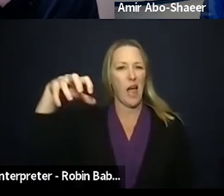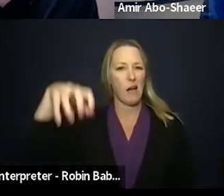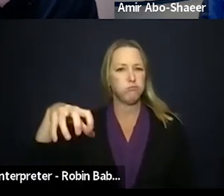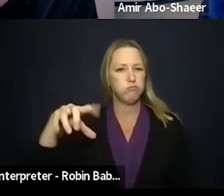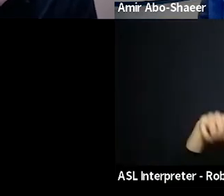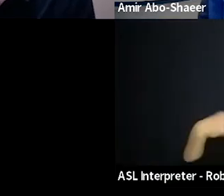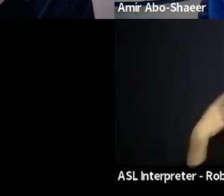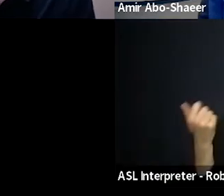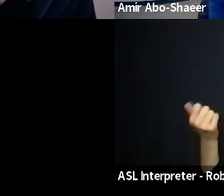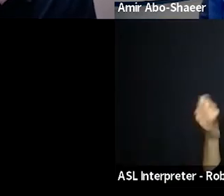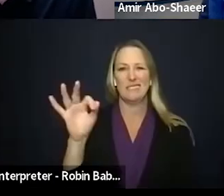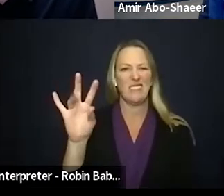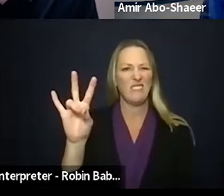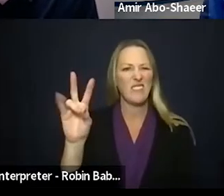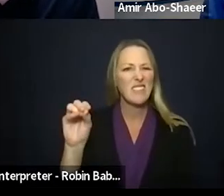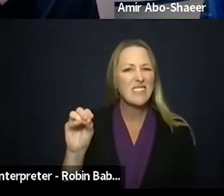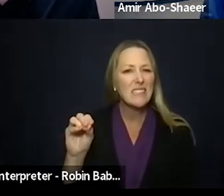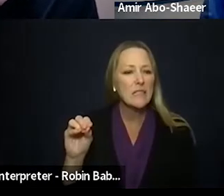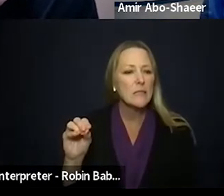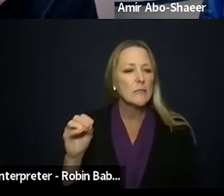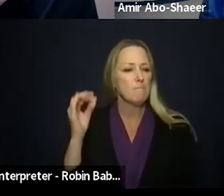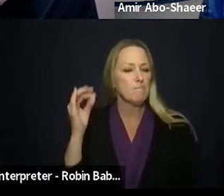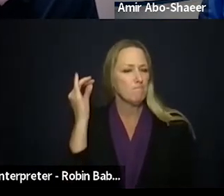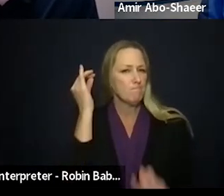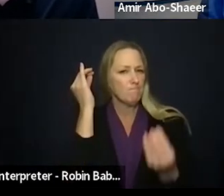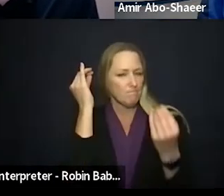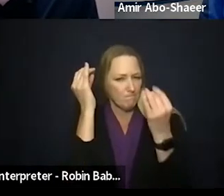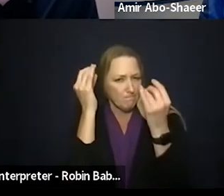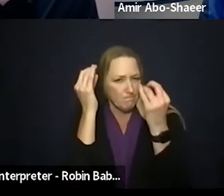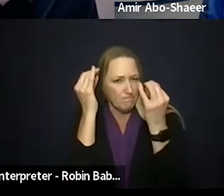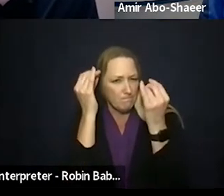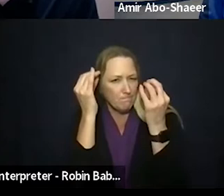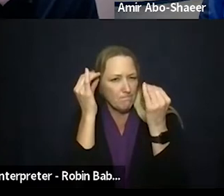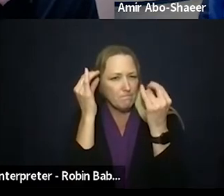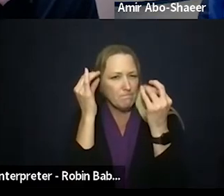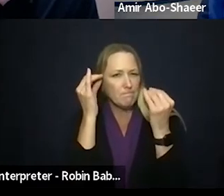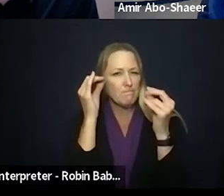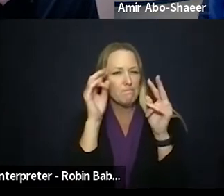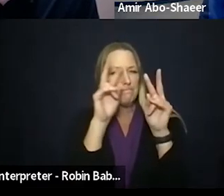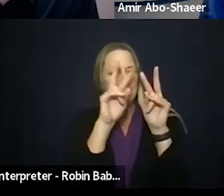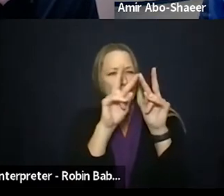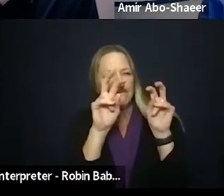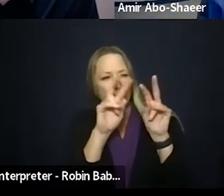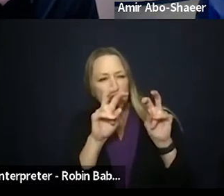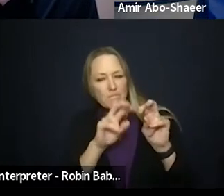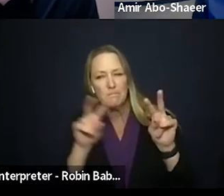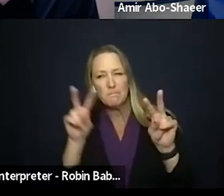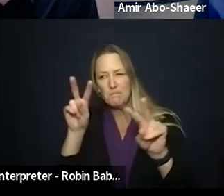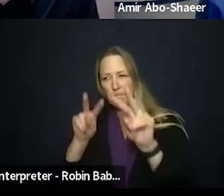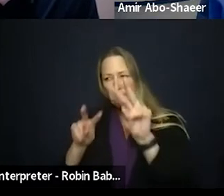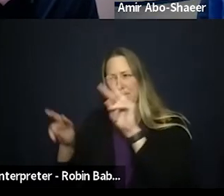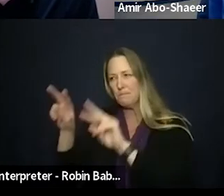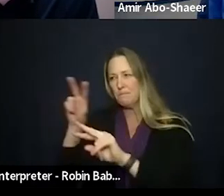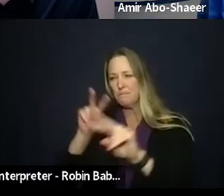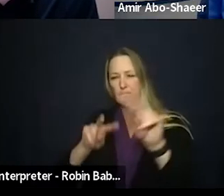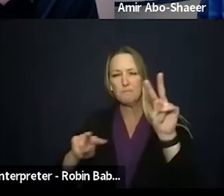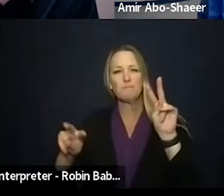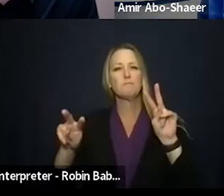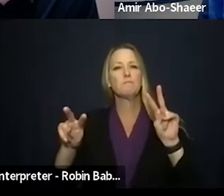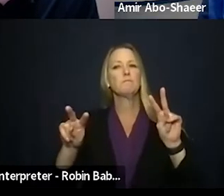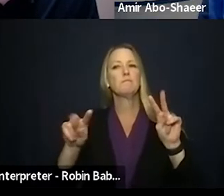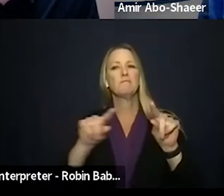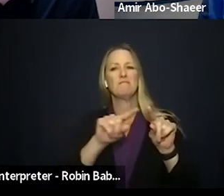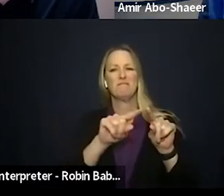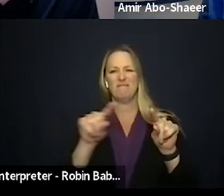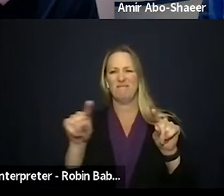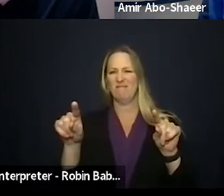um after after some consideration and looking at all this you know in the project site we were able to to look at that and realize like there's got to